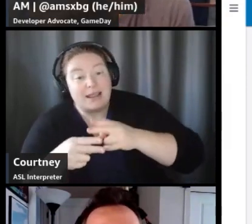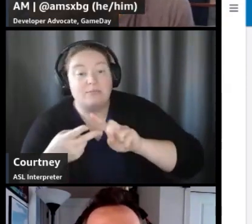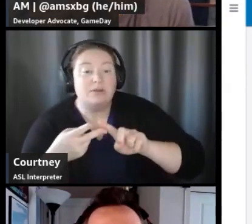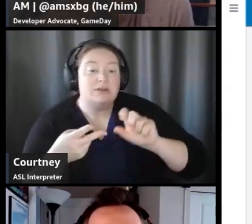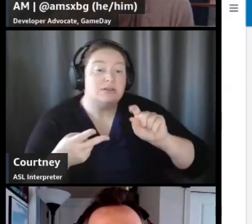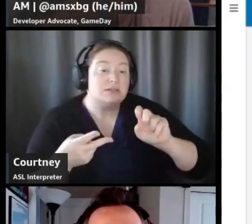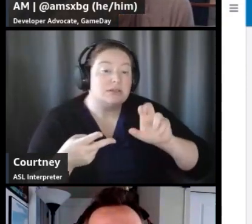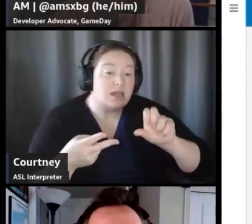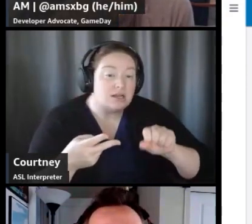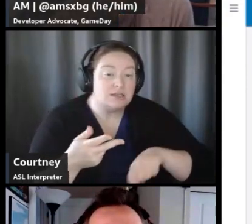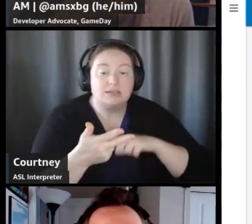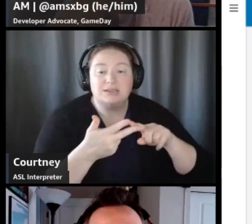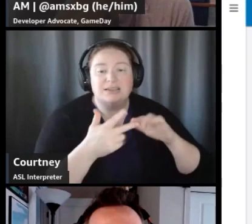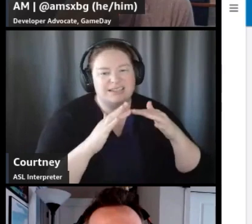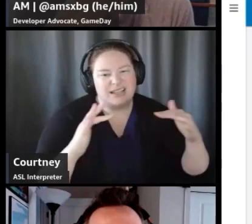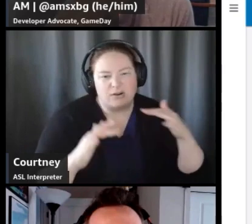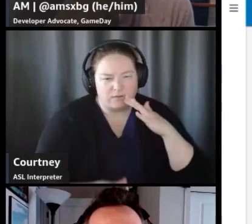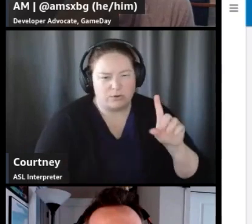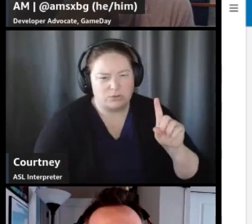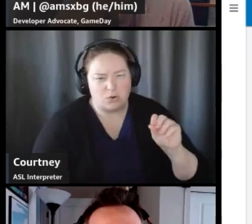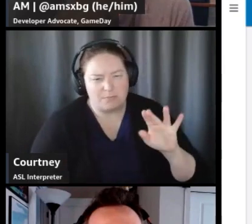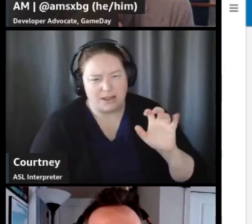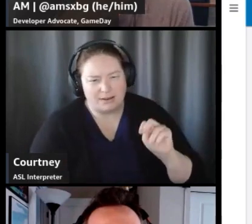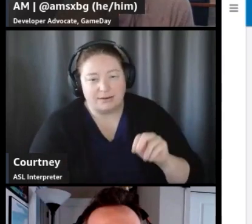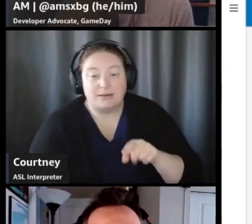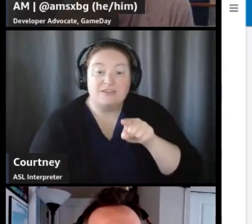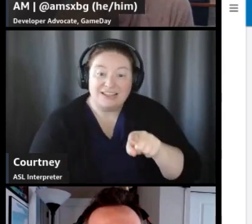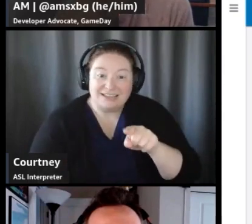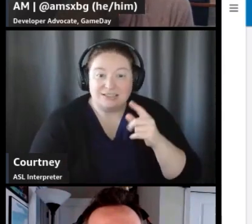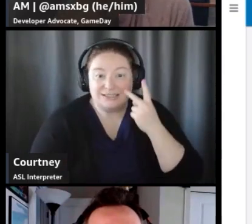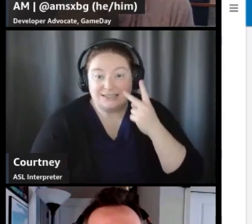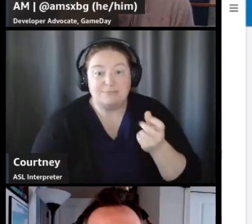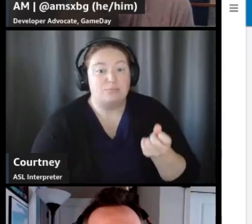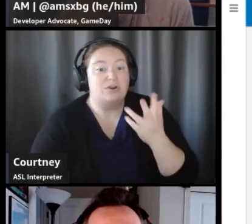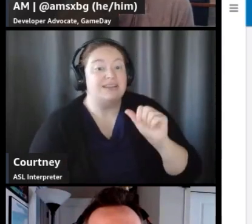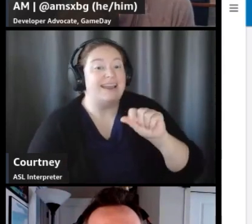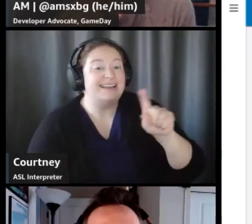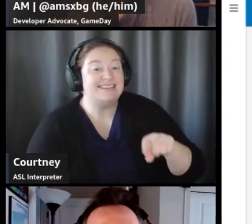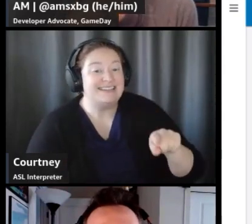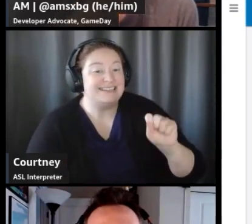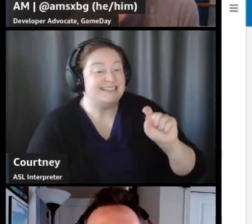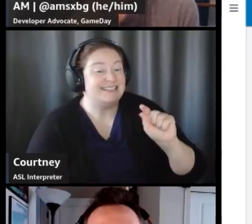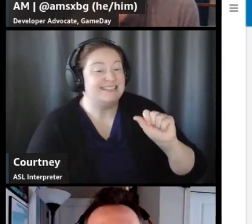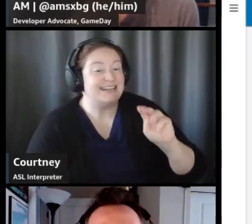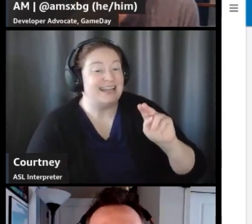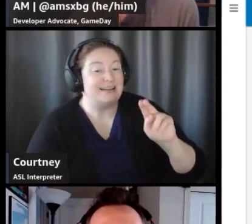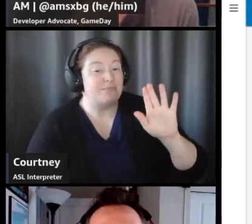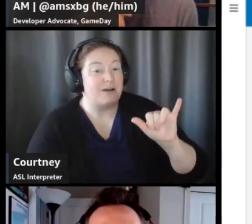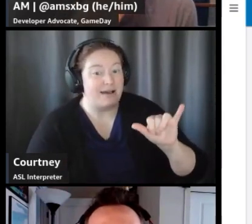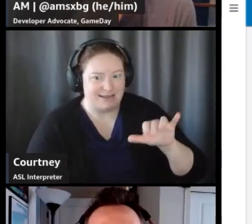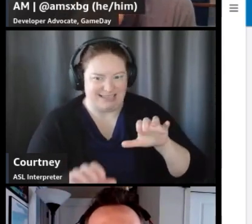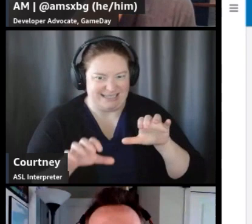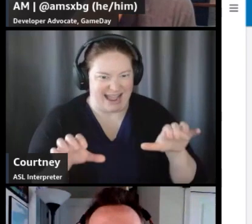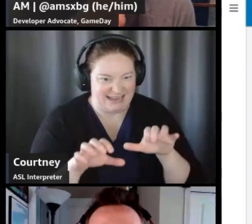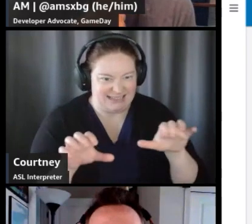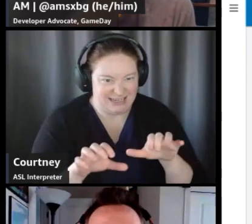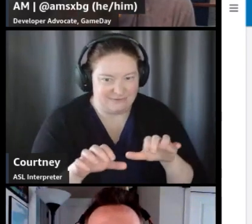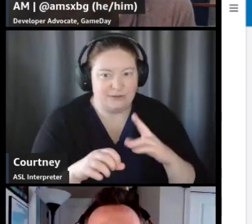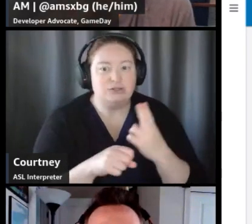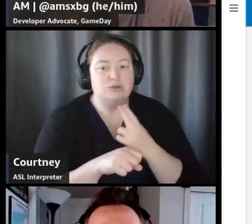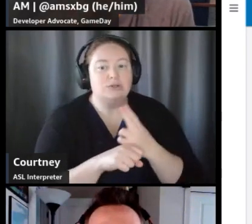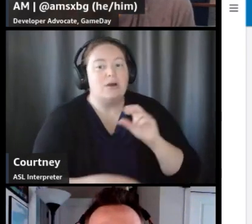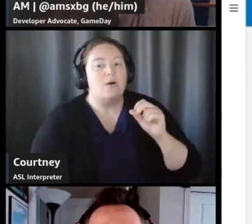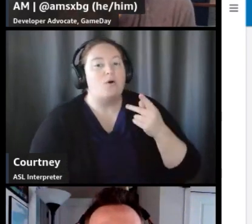the domain. And in this particular case, you'll see multi-AZ with standby. It's active. It is using the OpenSearch engine,